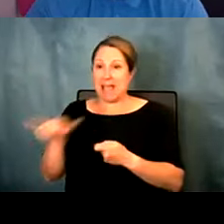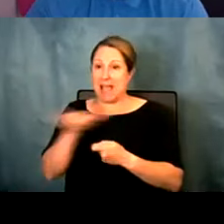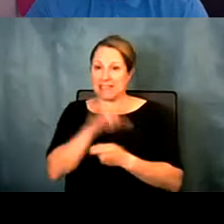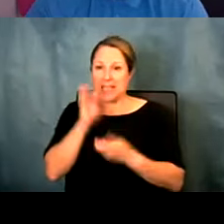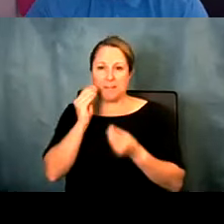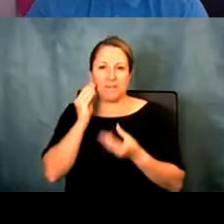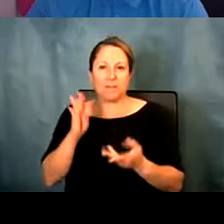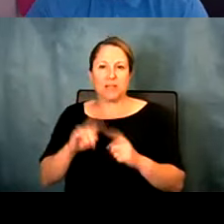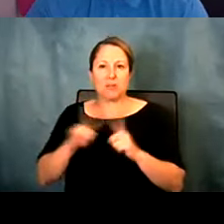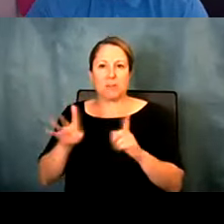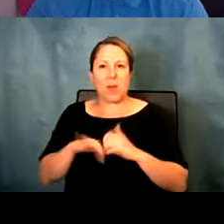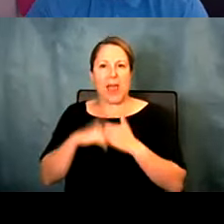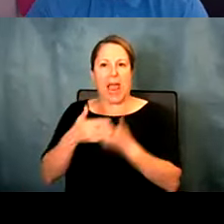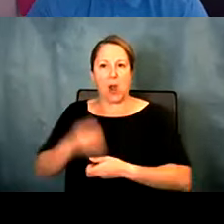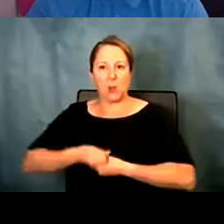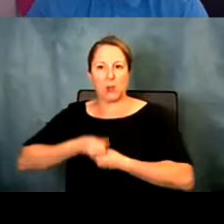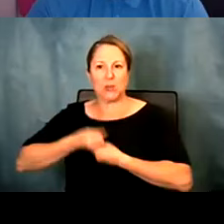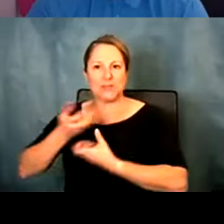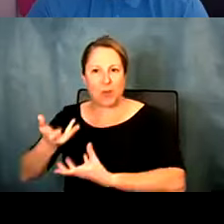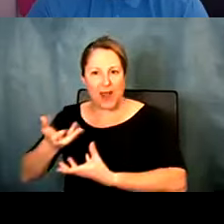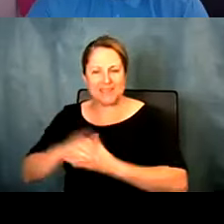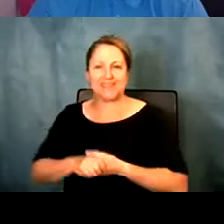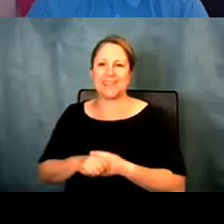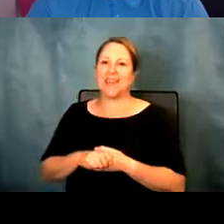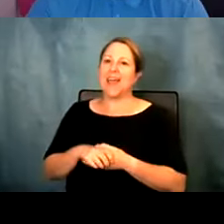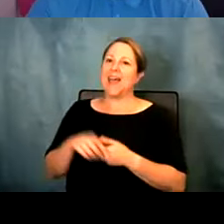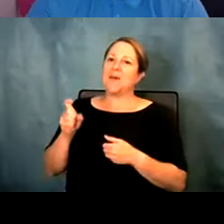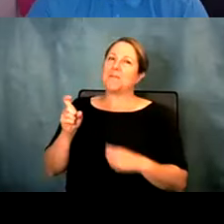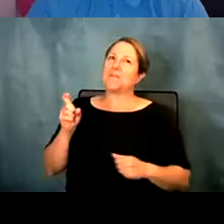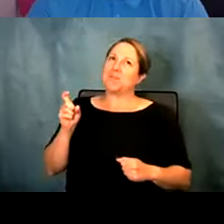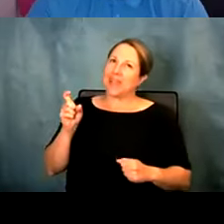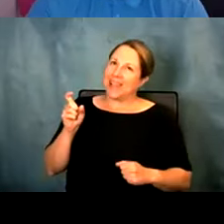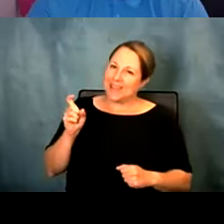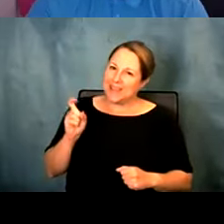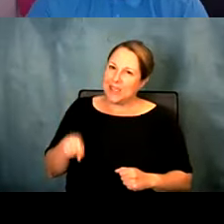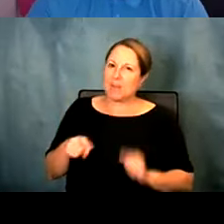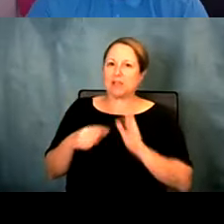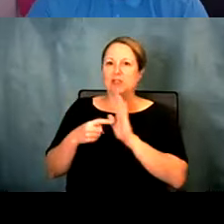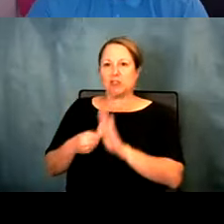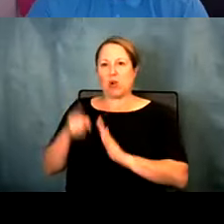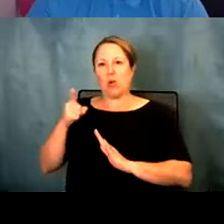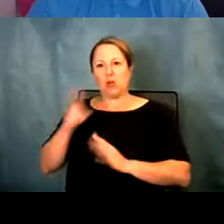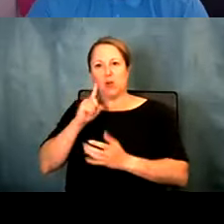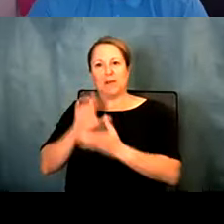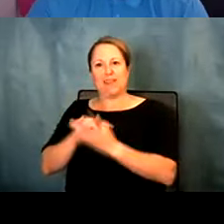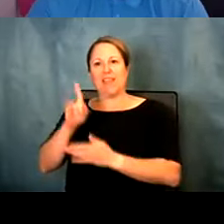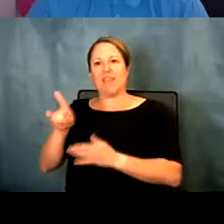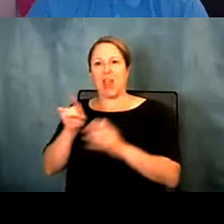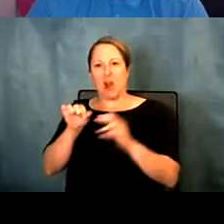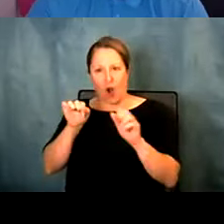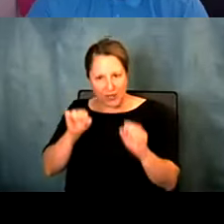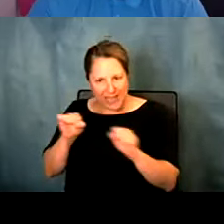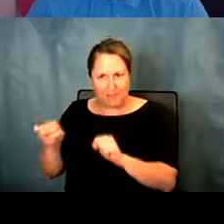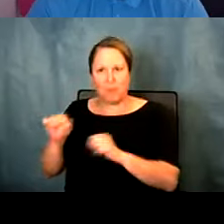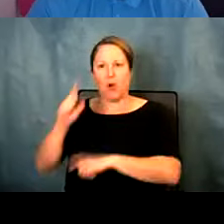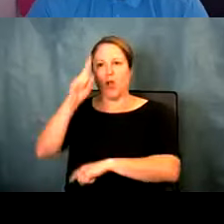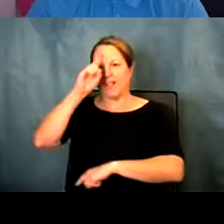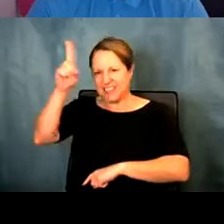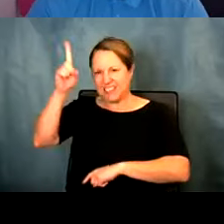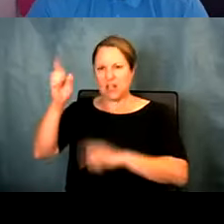heart of it has to come from a place that you believe that they are fully capable, extraordinarily intelligent